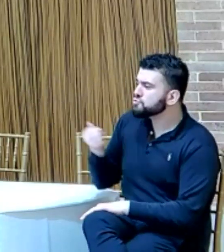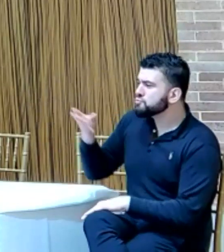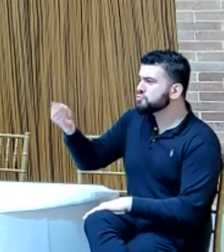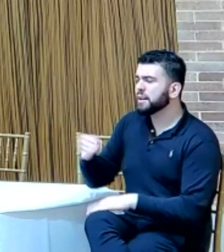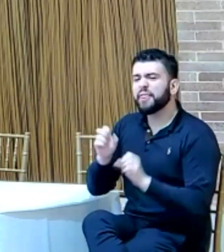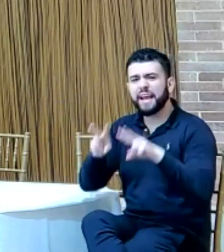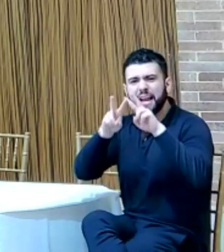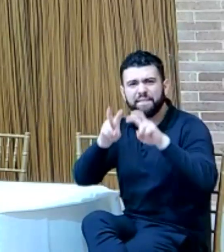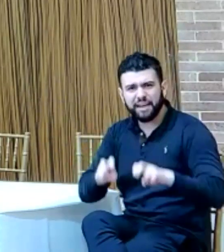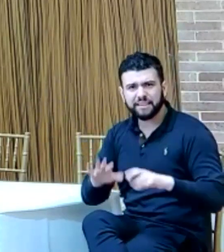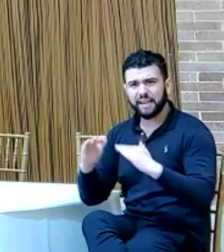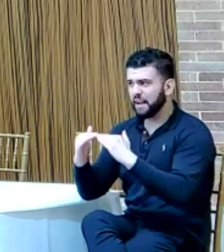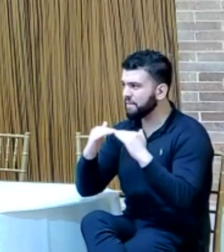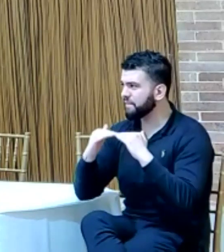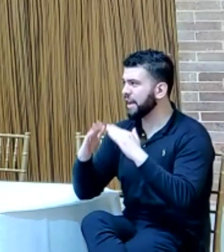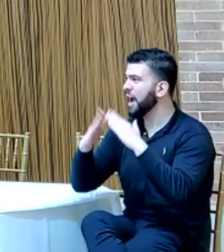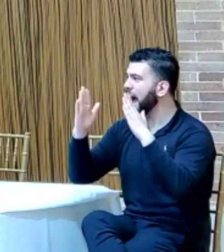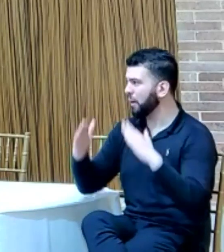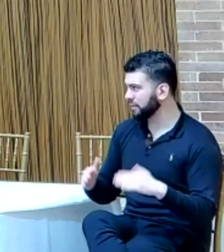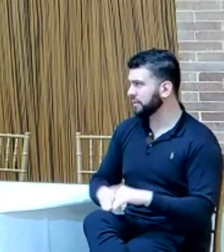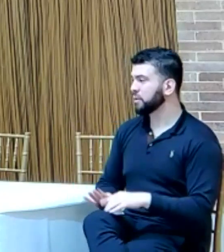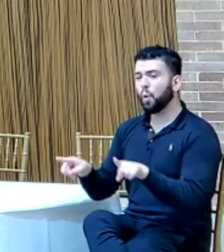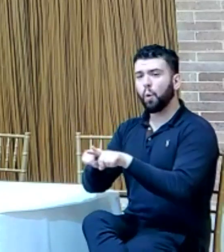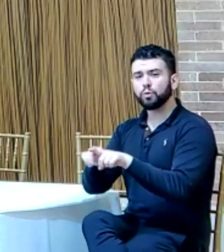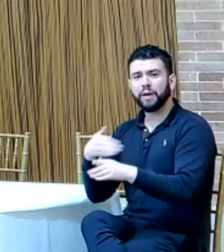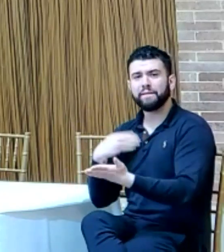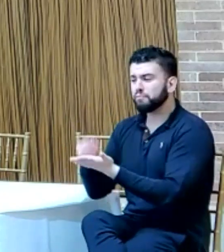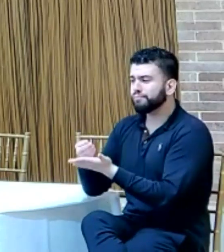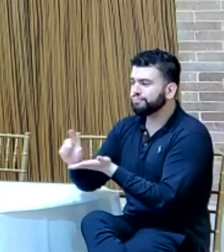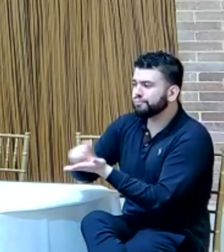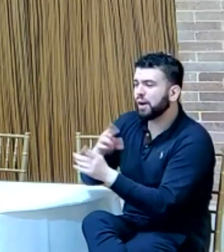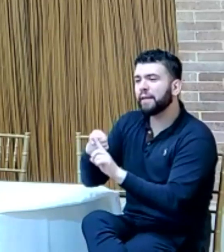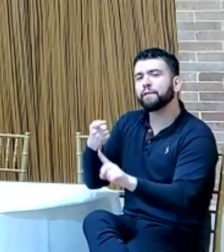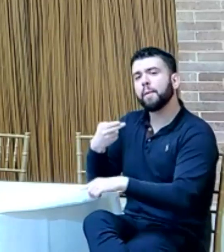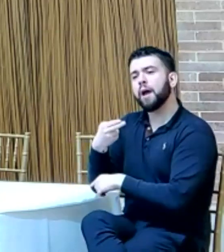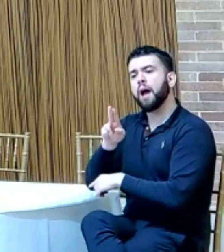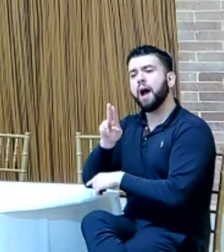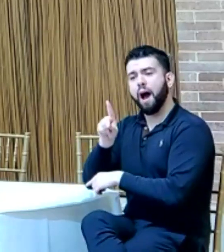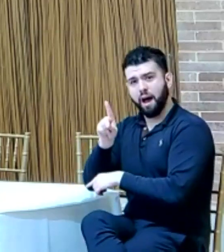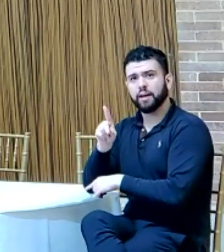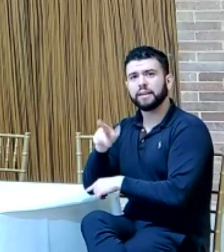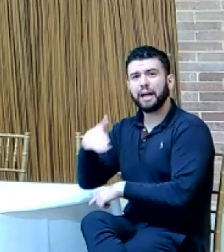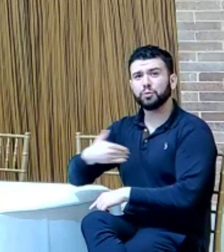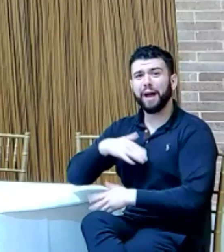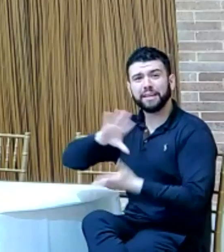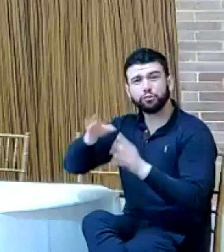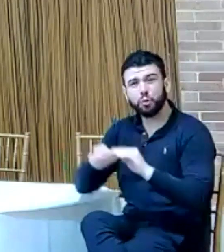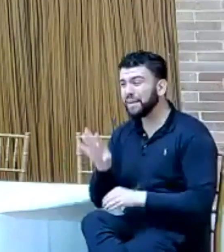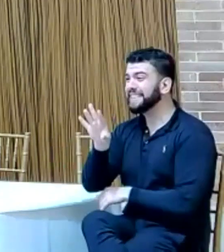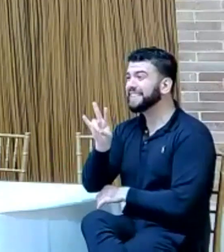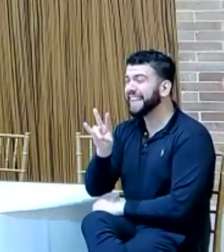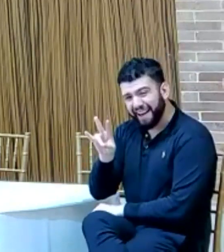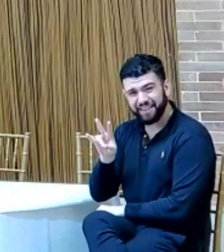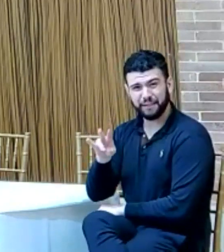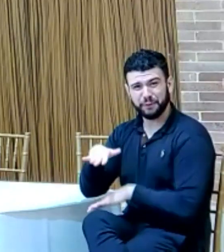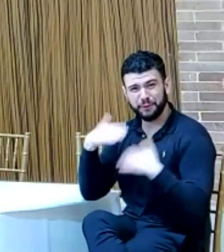housing um in tandem with like I said some funding from HUD um and you guys actually have seven fips here you've got just so